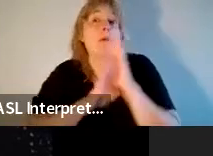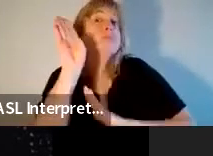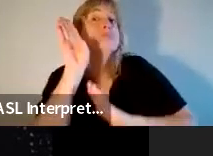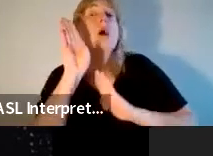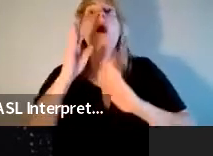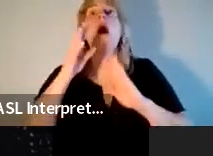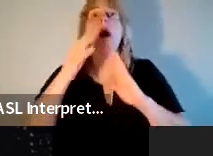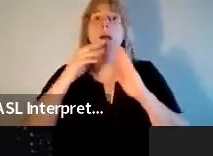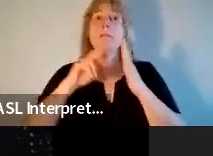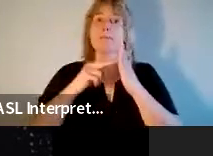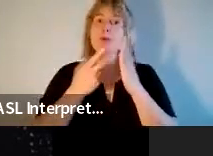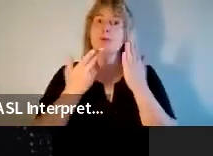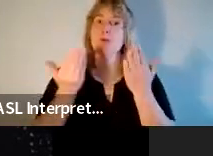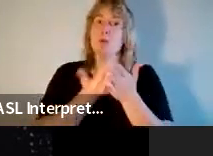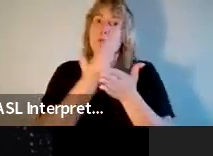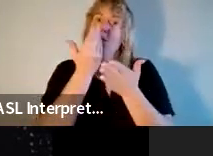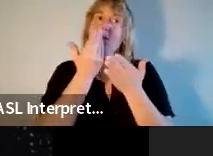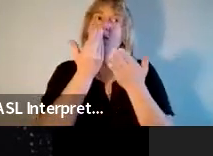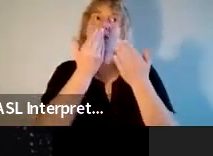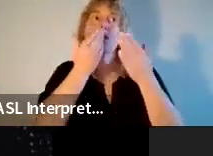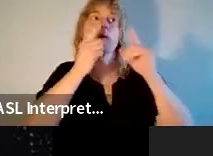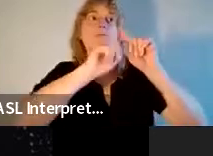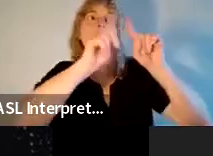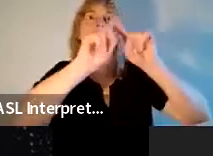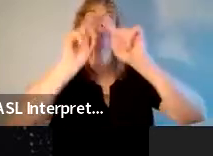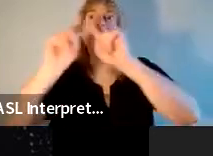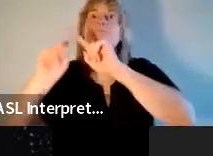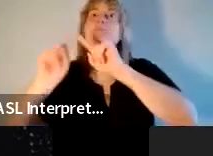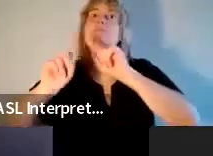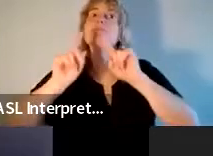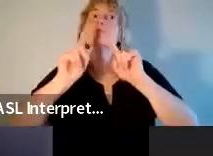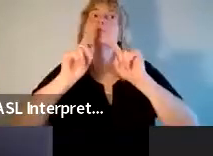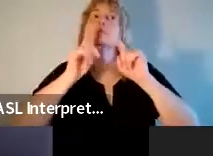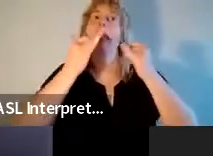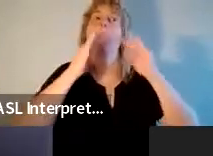to us, and that we refer to as the discovery space.